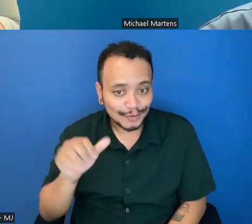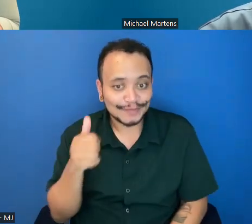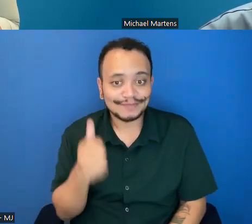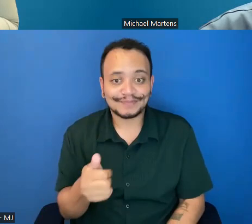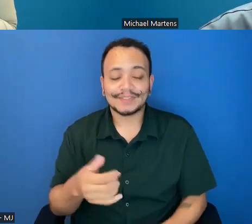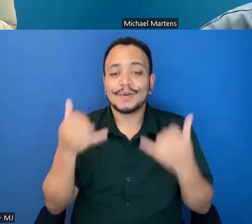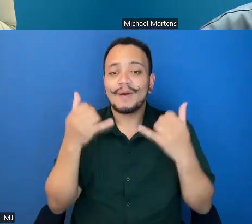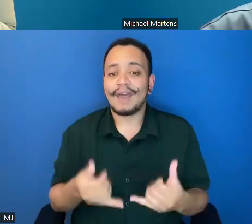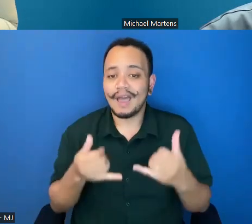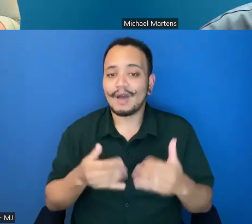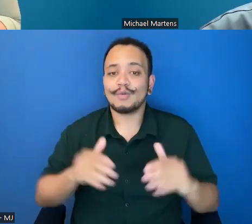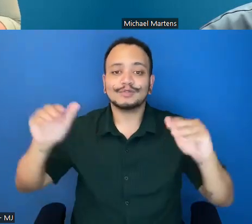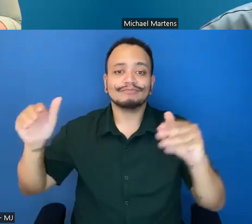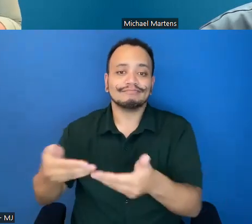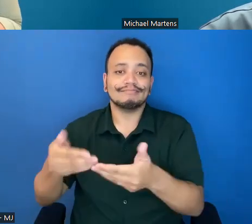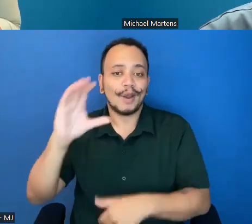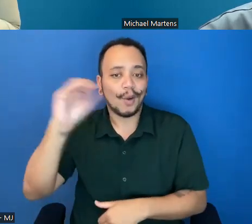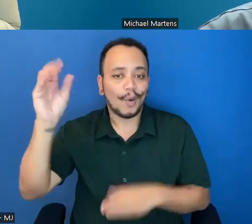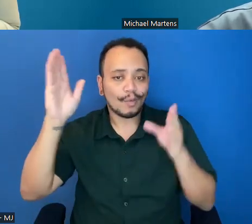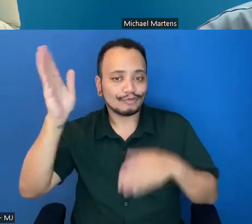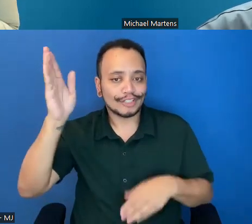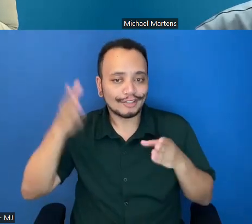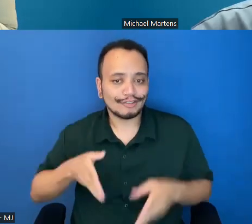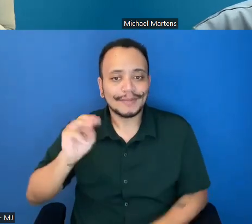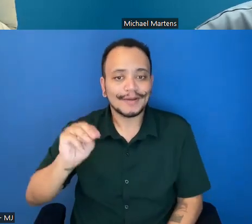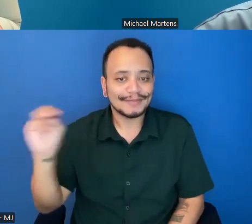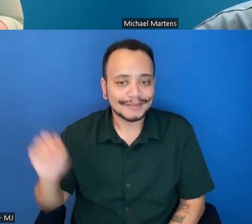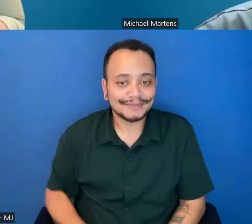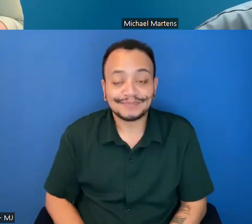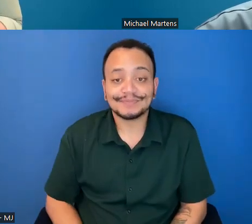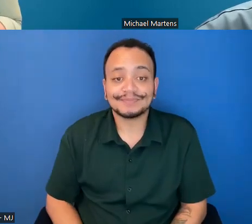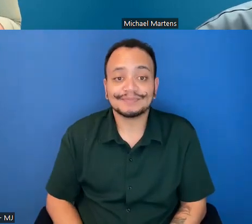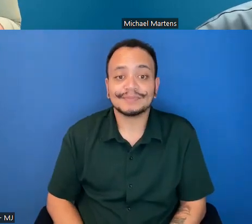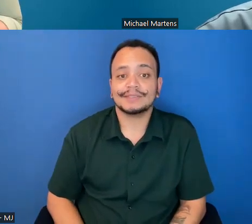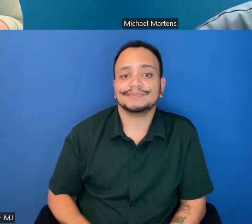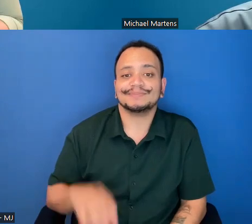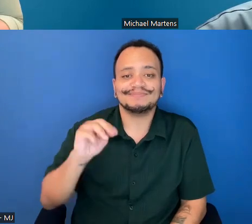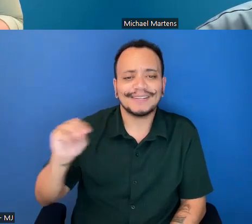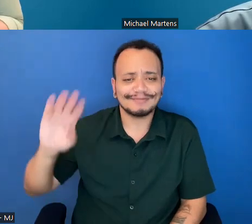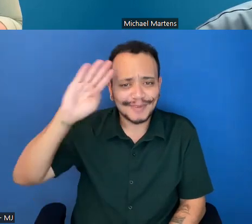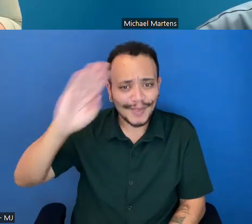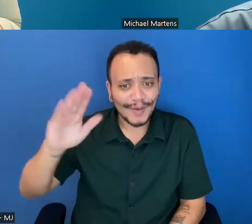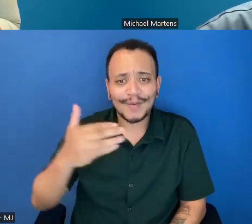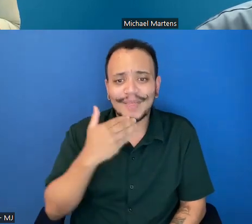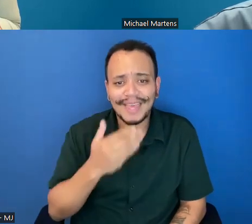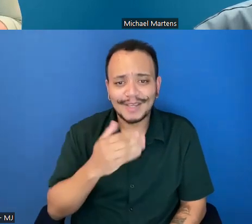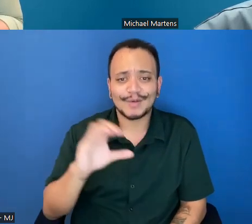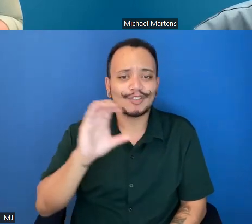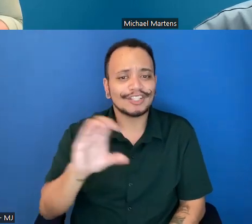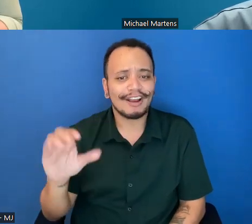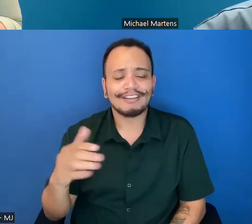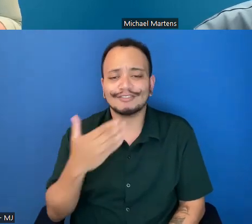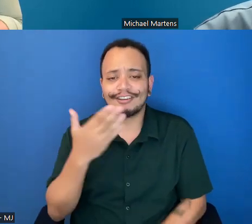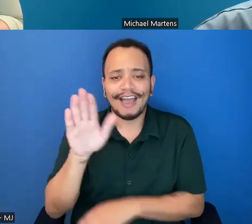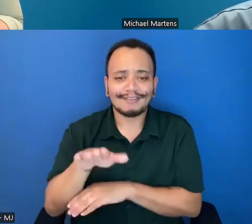my co-presenter to introduce himself. Well, thank you, Cheryl, and good afternoon, everyone.